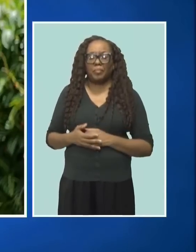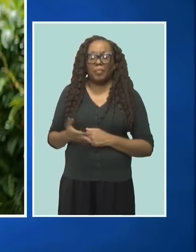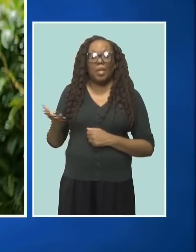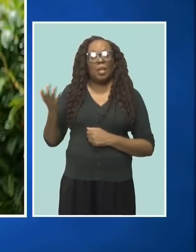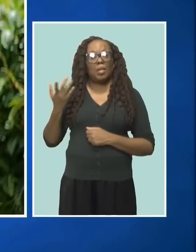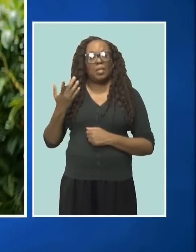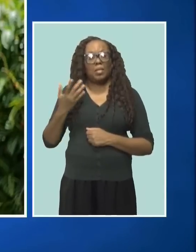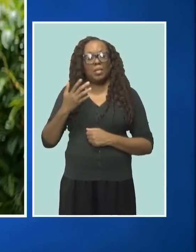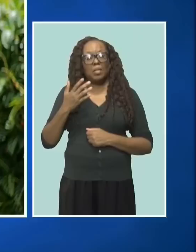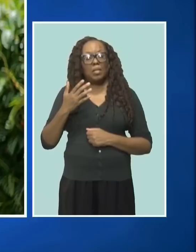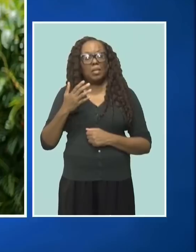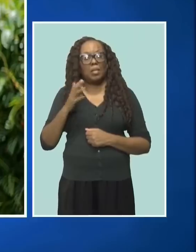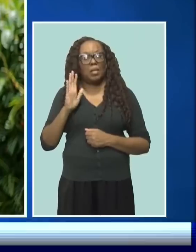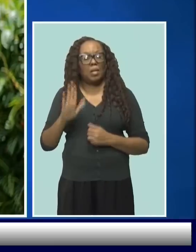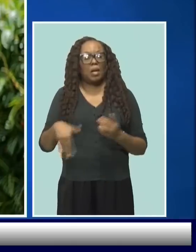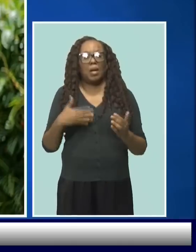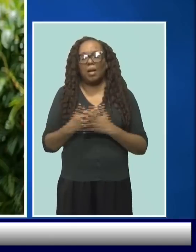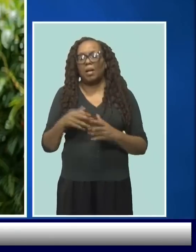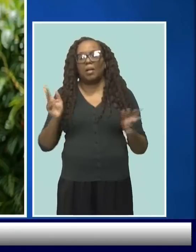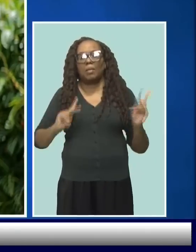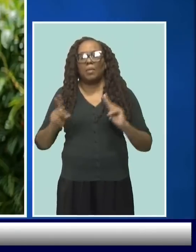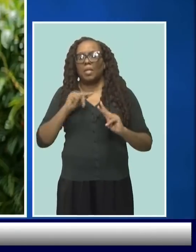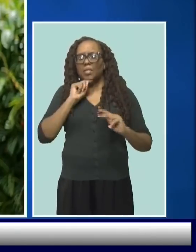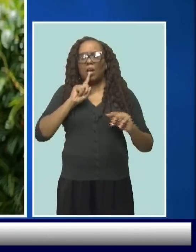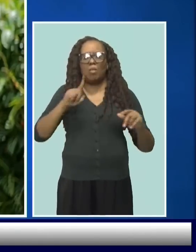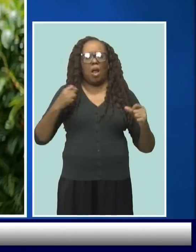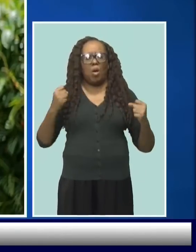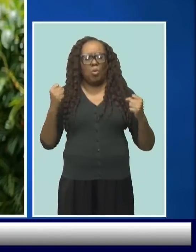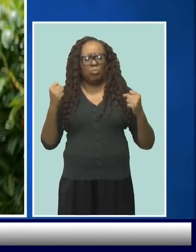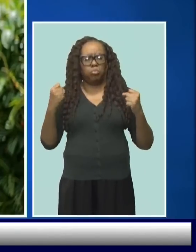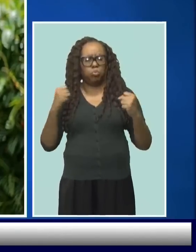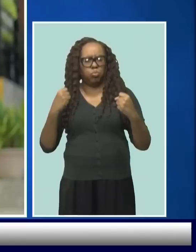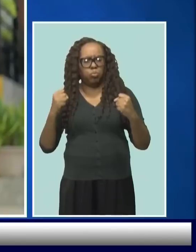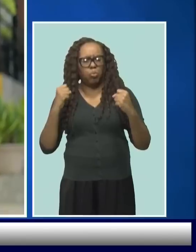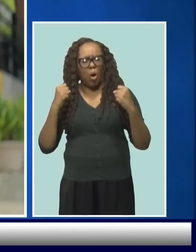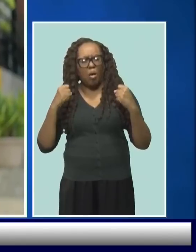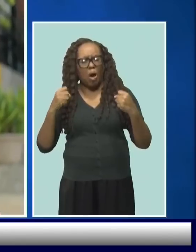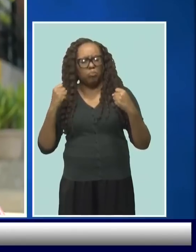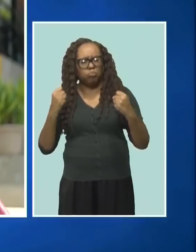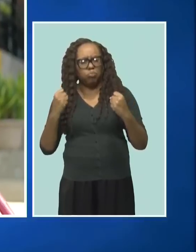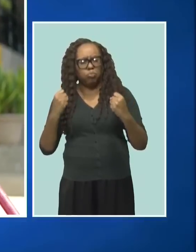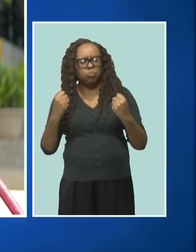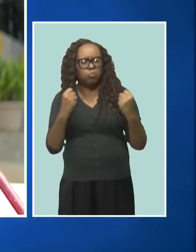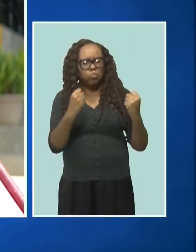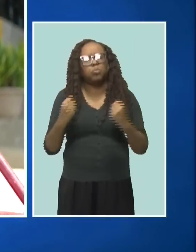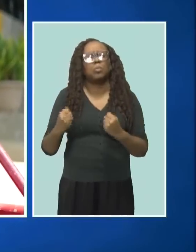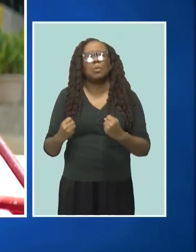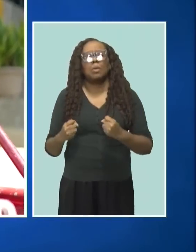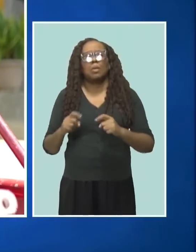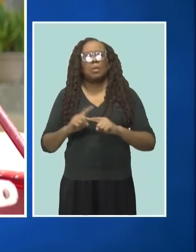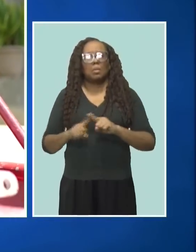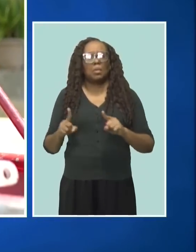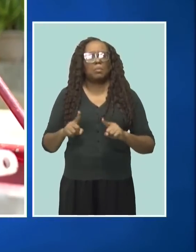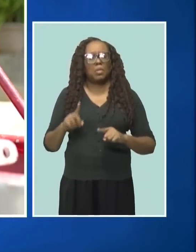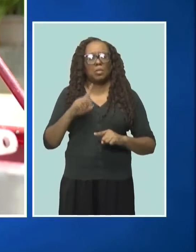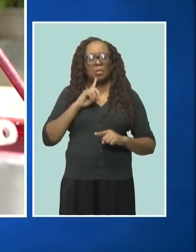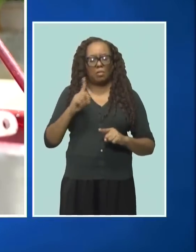not everyone will experience that speed. So in that case, it's safe for the speed. In terms of the wideness,